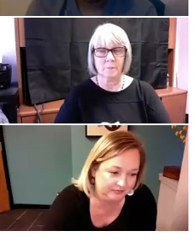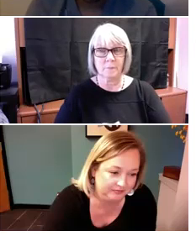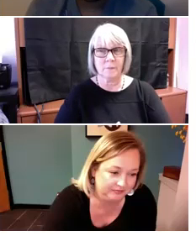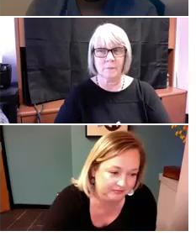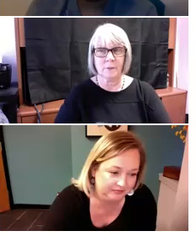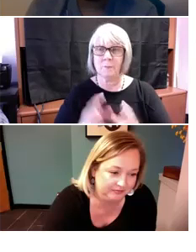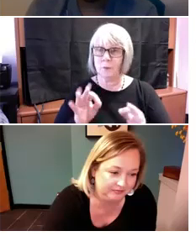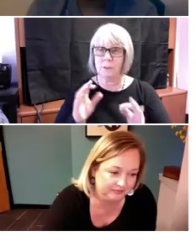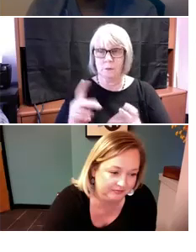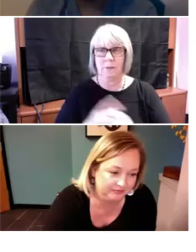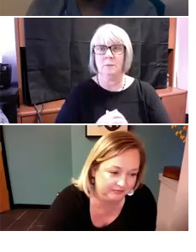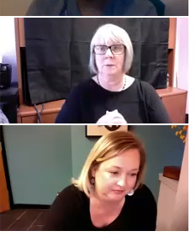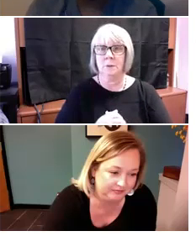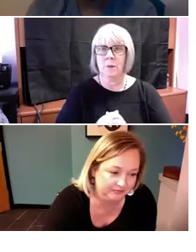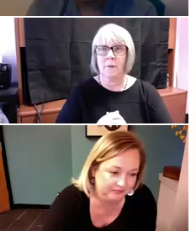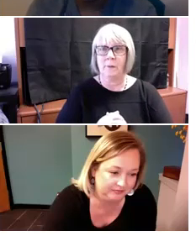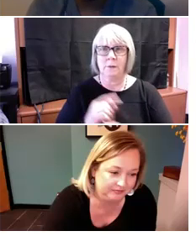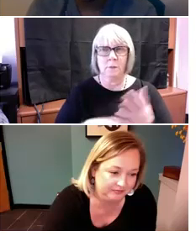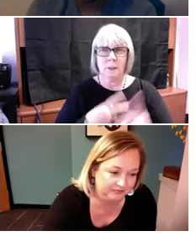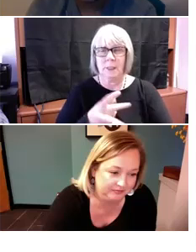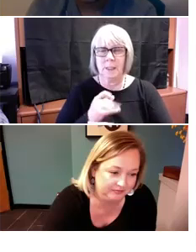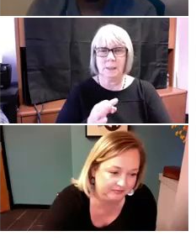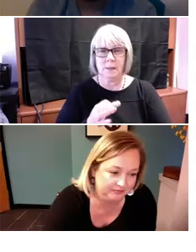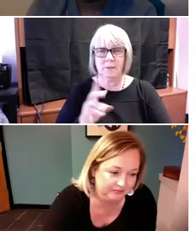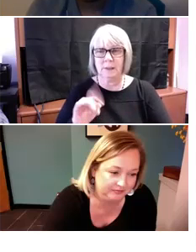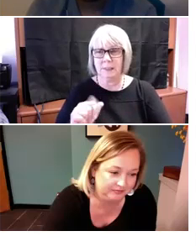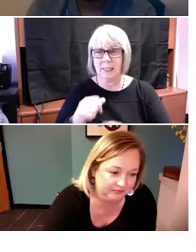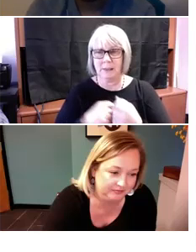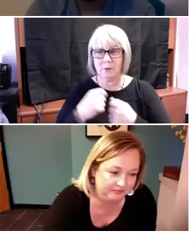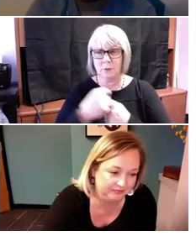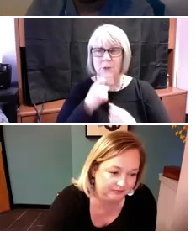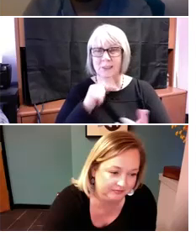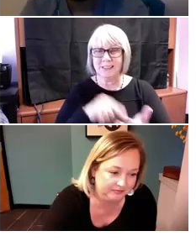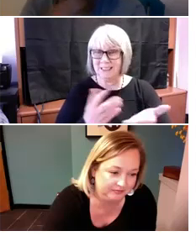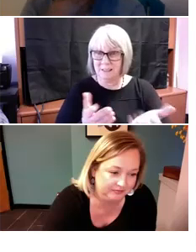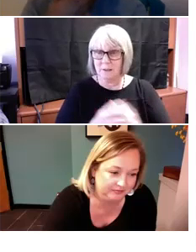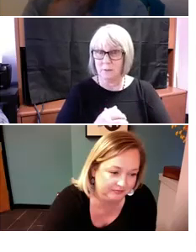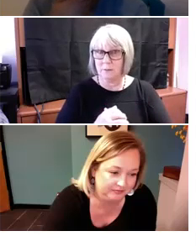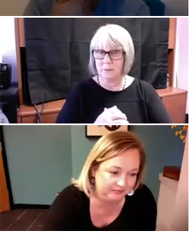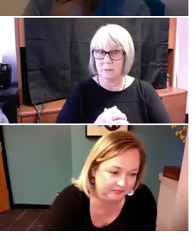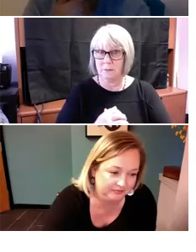Perfect. So what type of data structure is this?